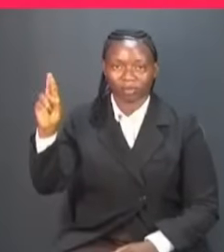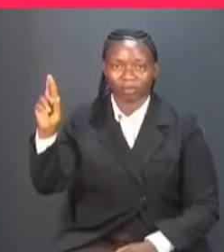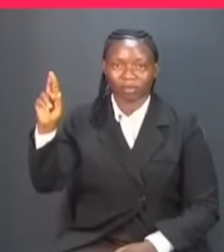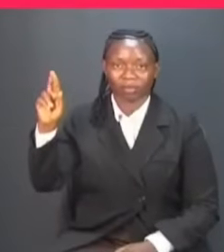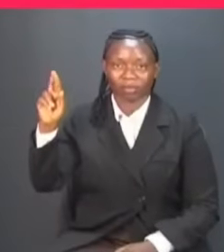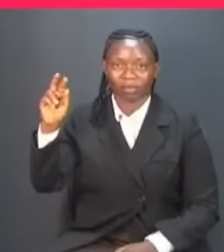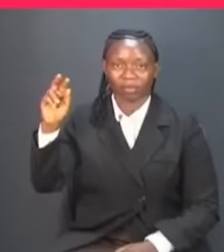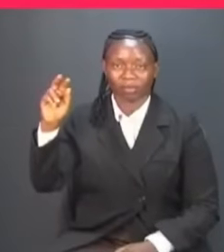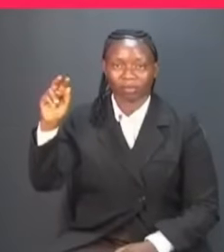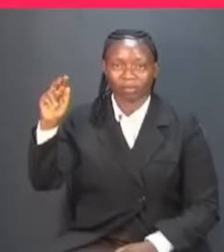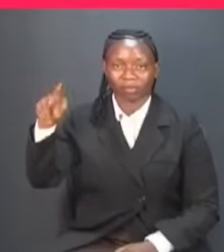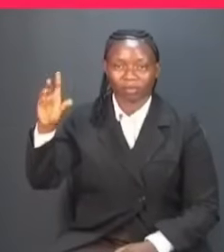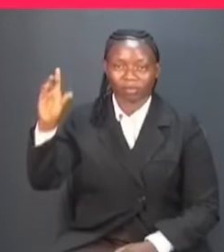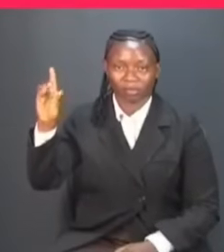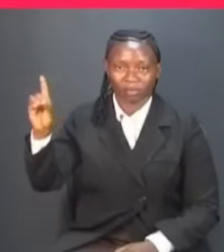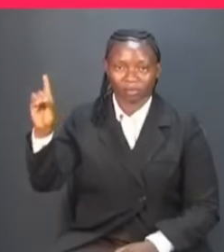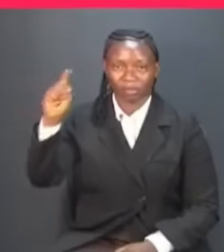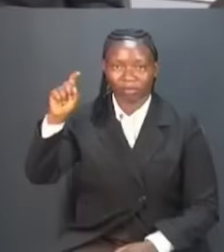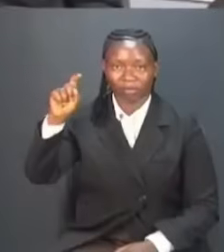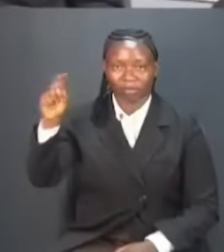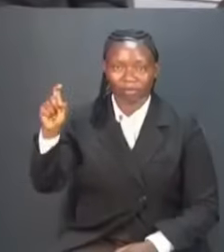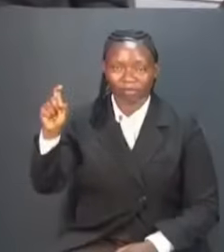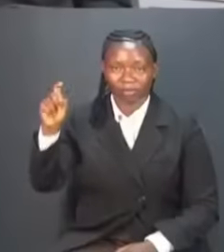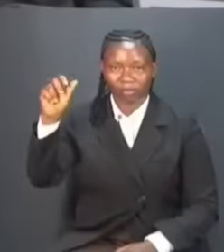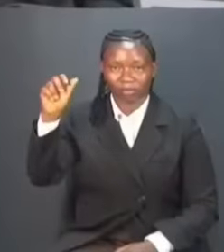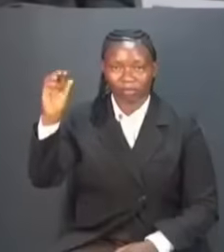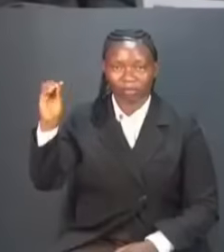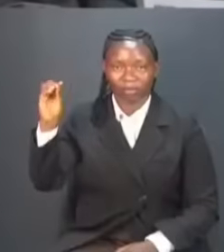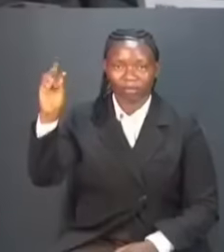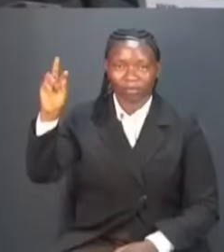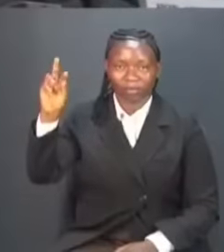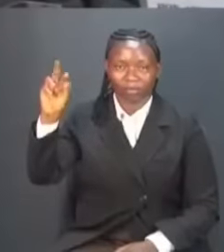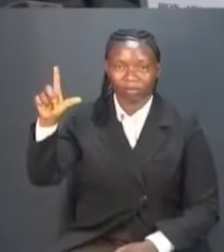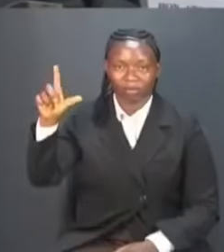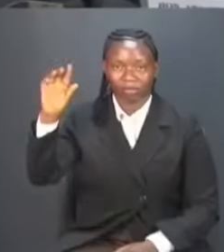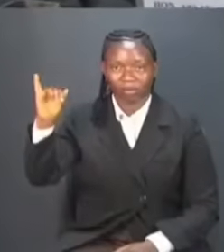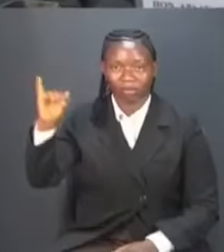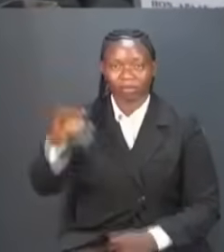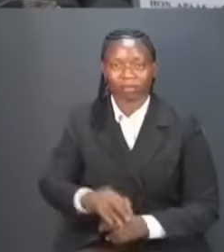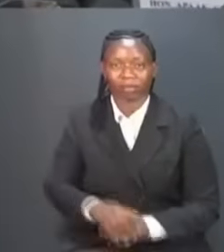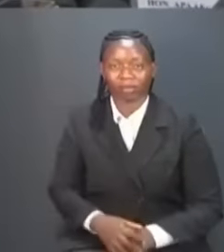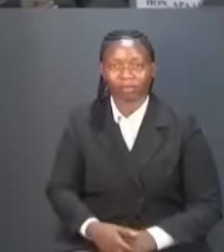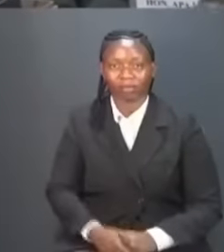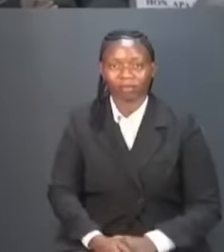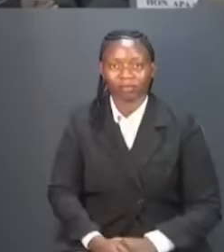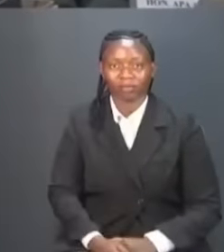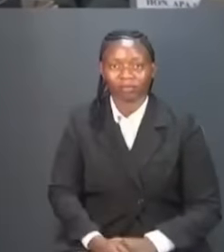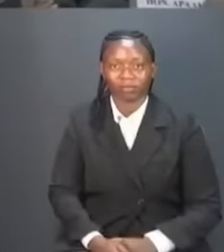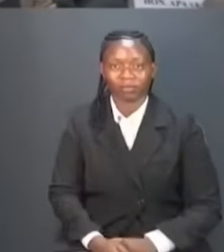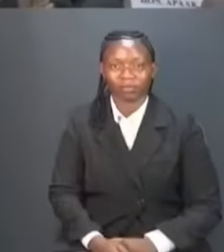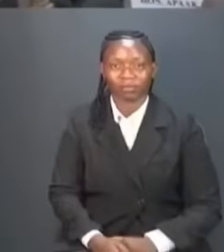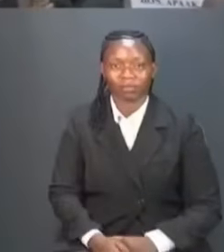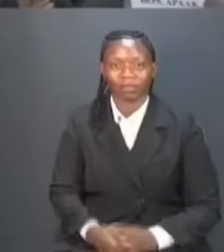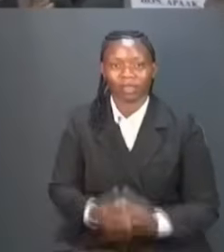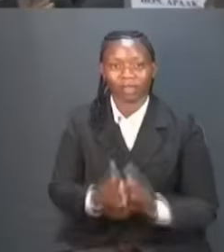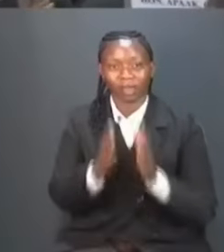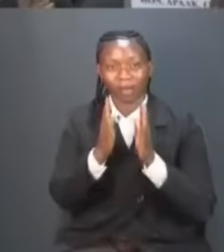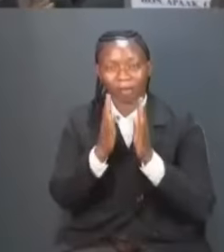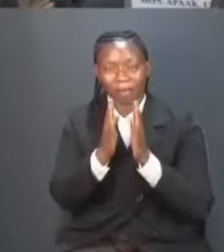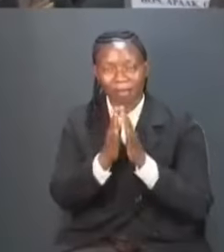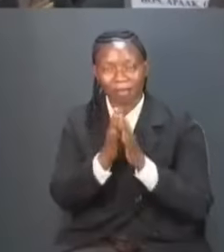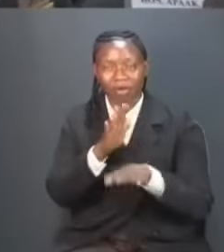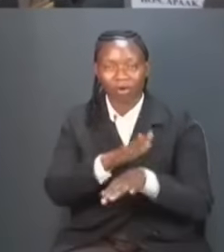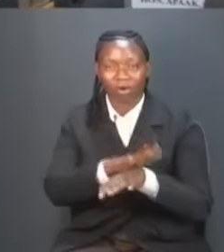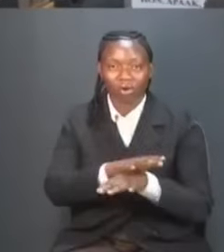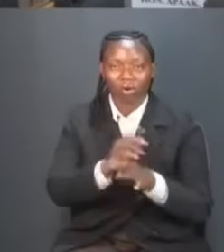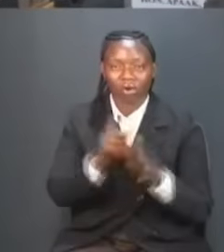Yes, Honorable Member. Speaker, thank you so much. Speaker, may I mount a prayer on Order